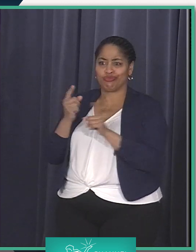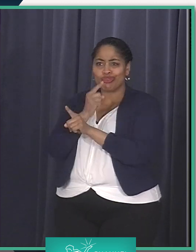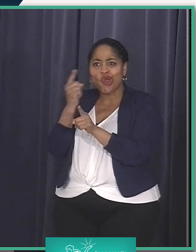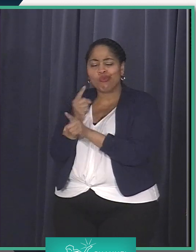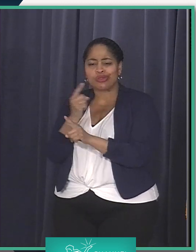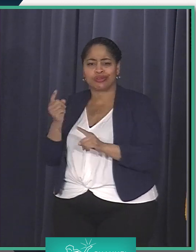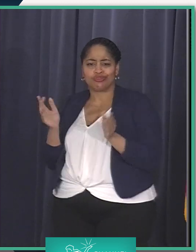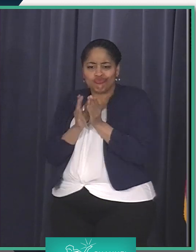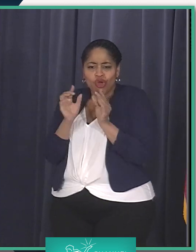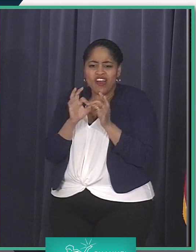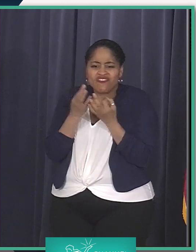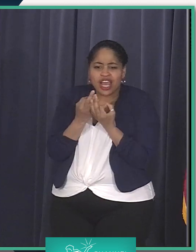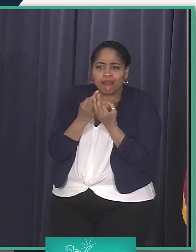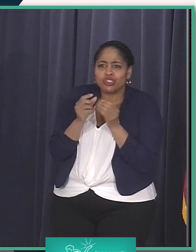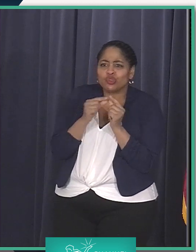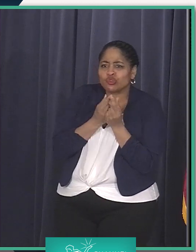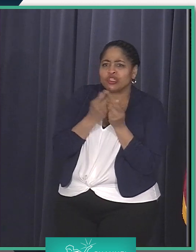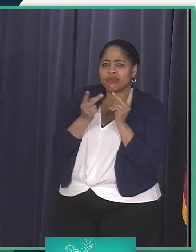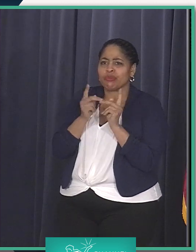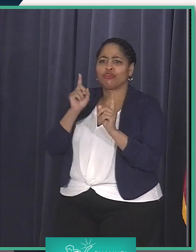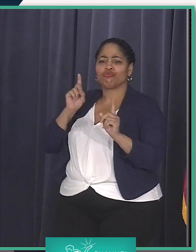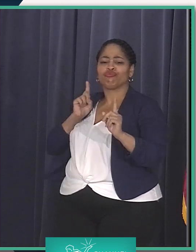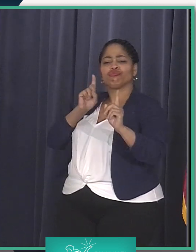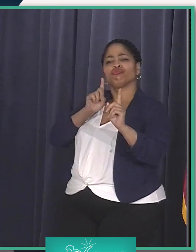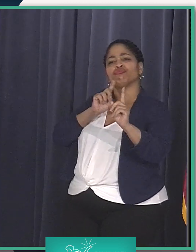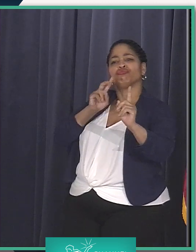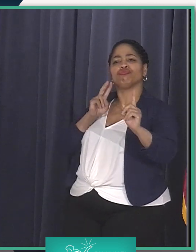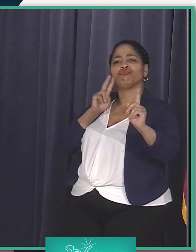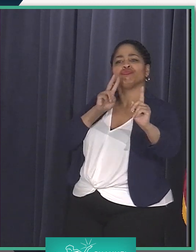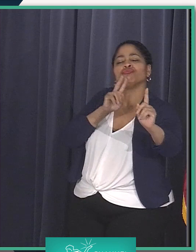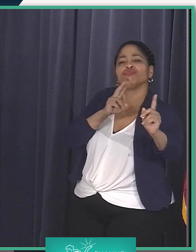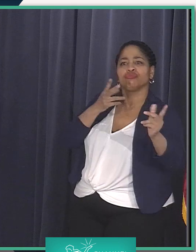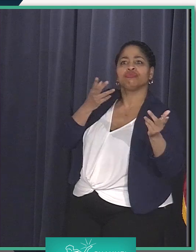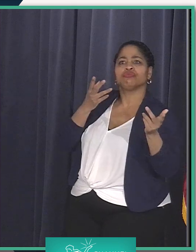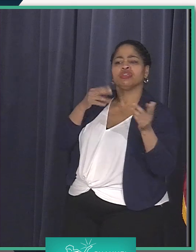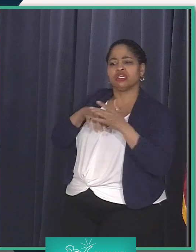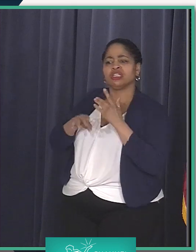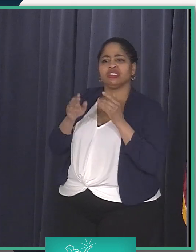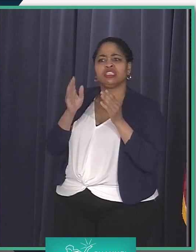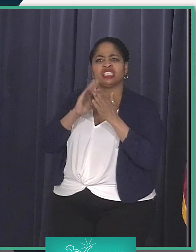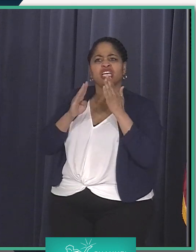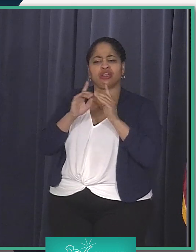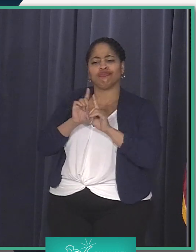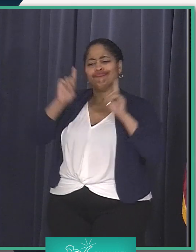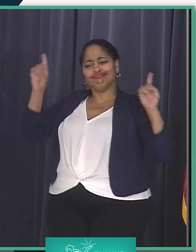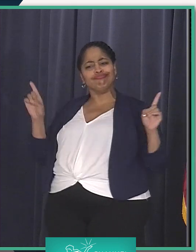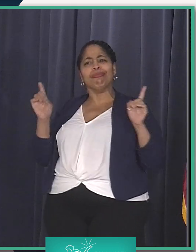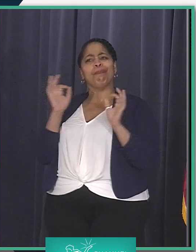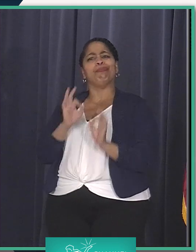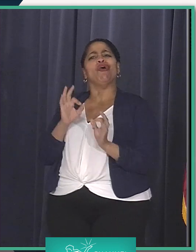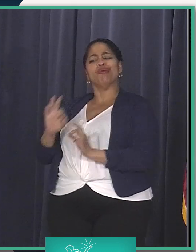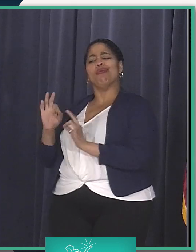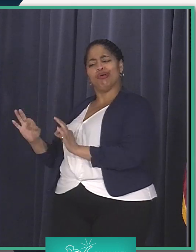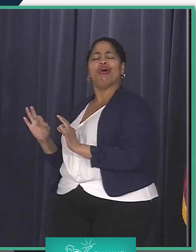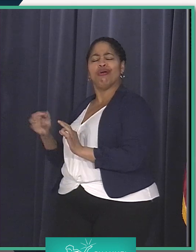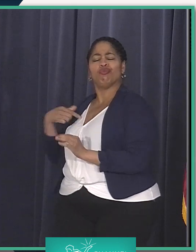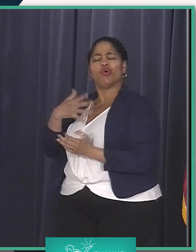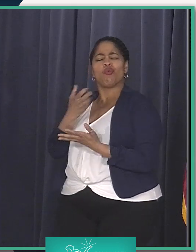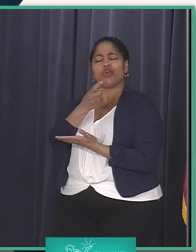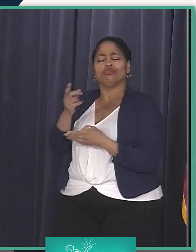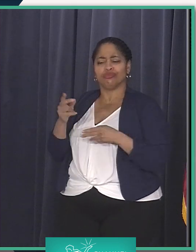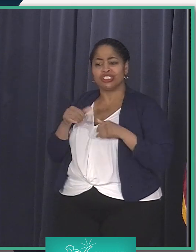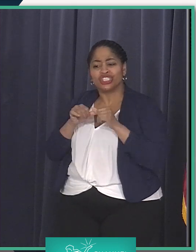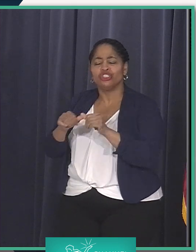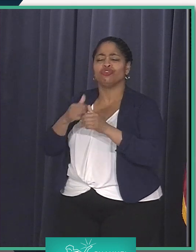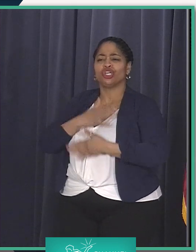people walking in ones and twos in the parks across the city. We want you to enjoy the beautiful parks of the city of